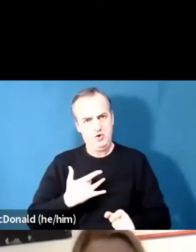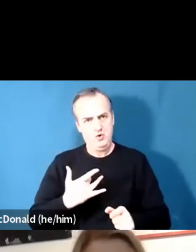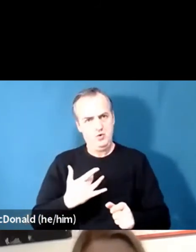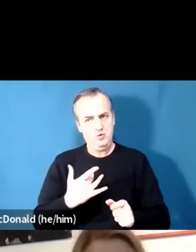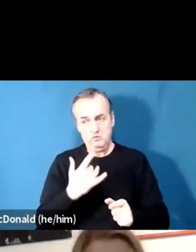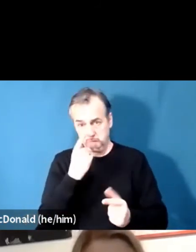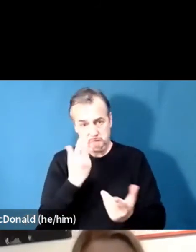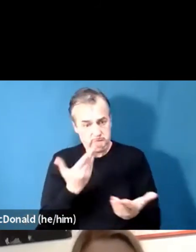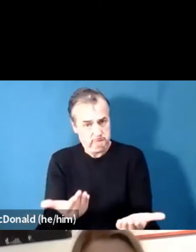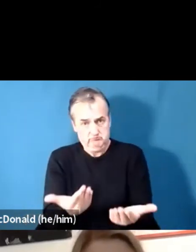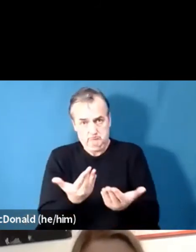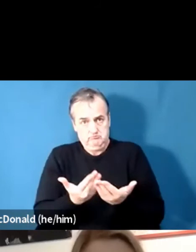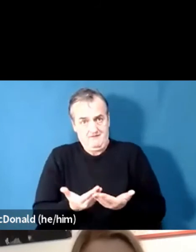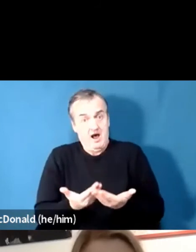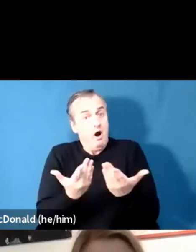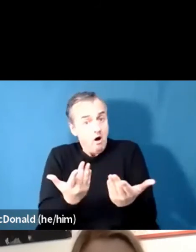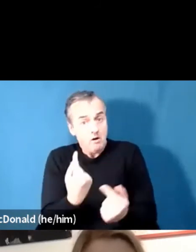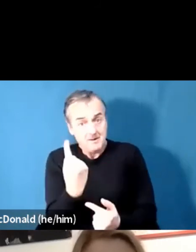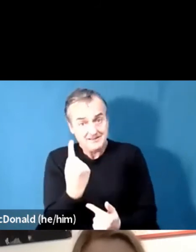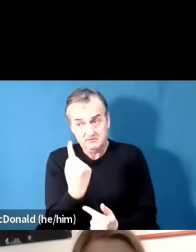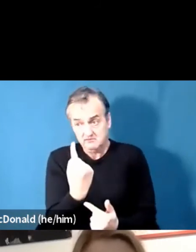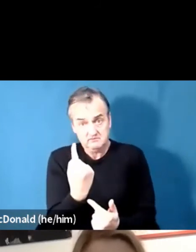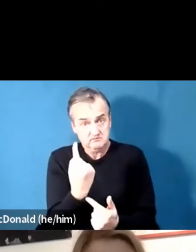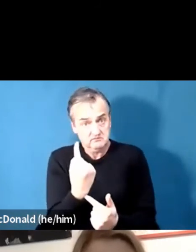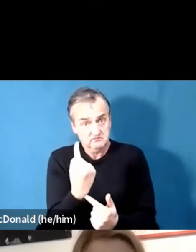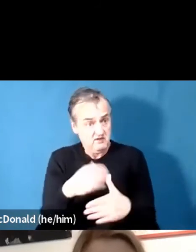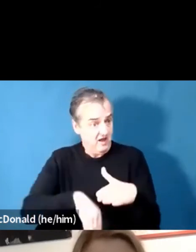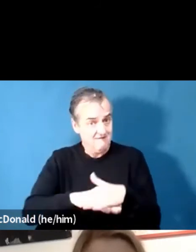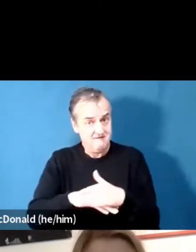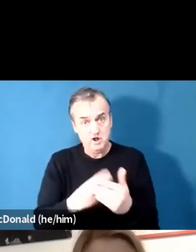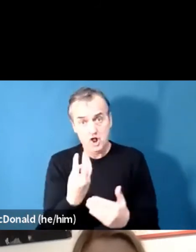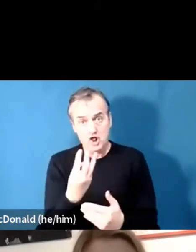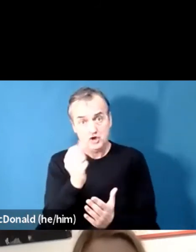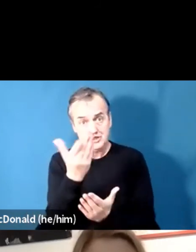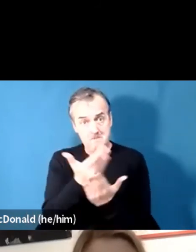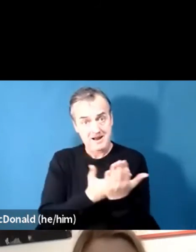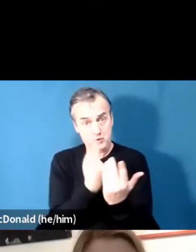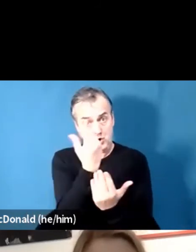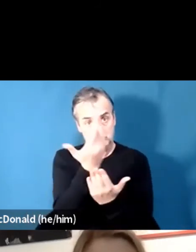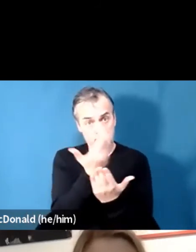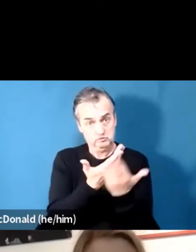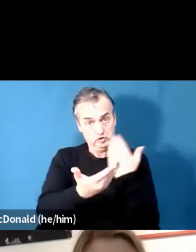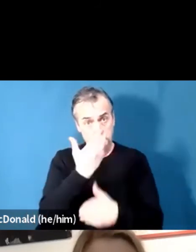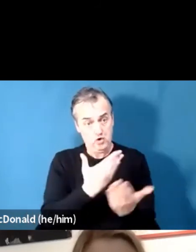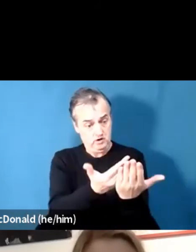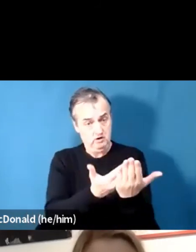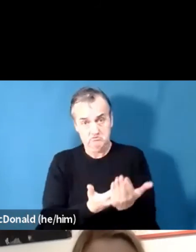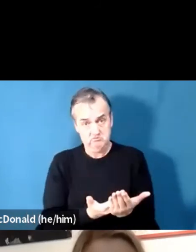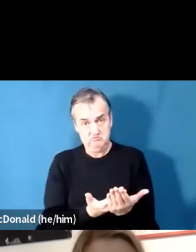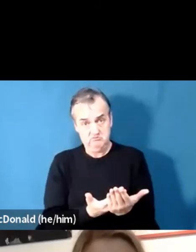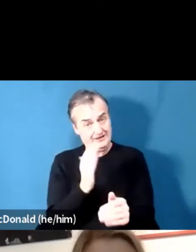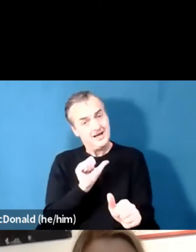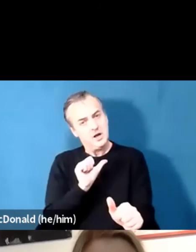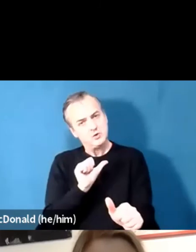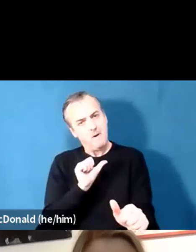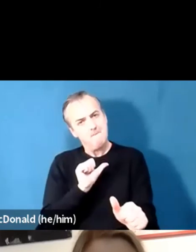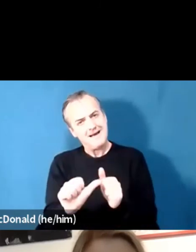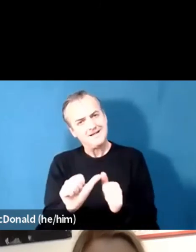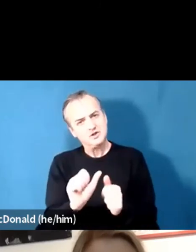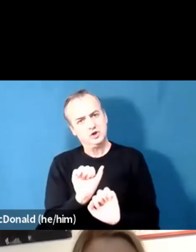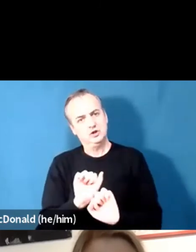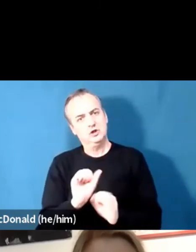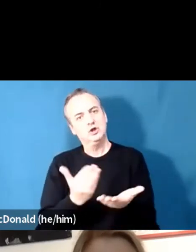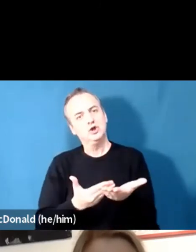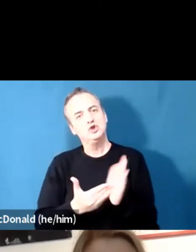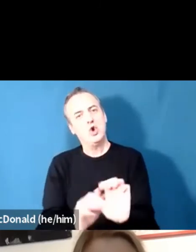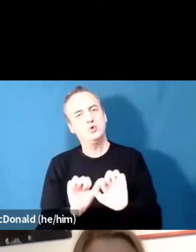from a current script, or even a 30 pages of a script that best reflects your voice, then that's